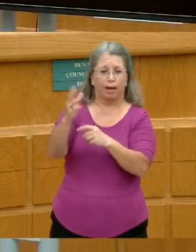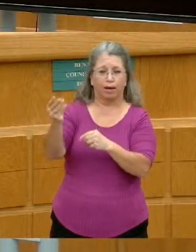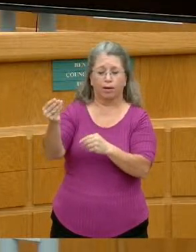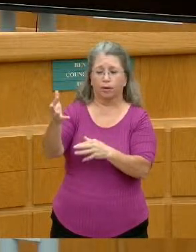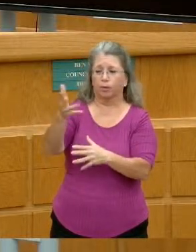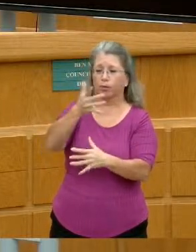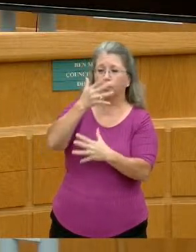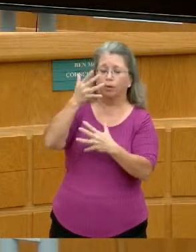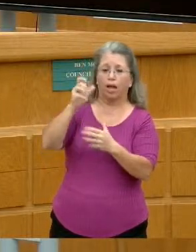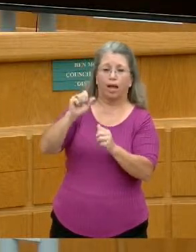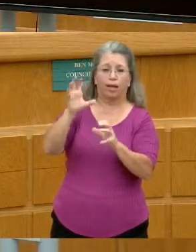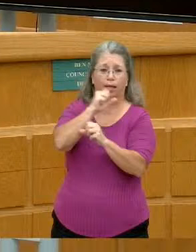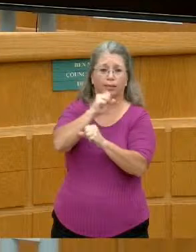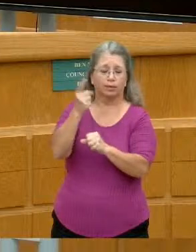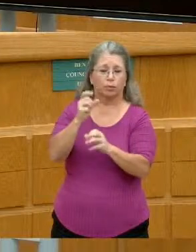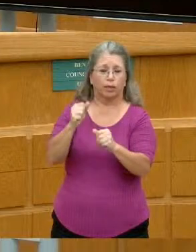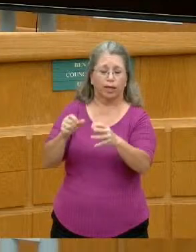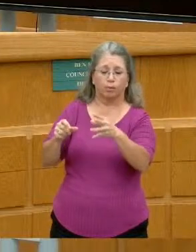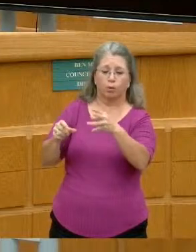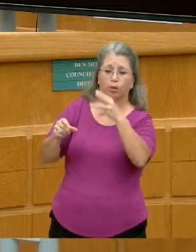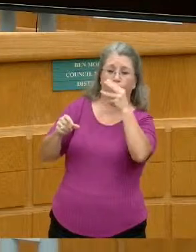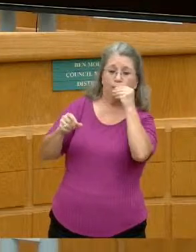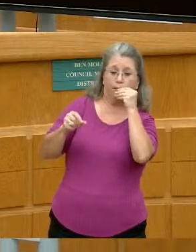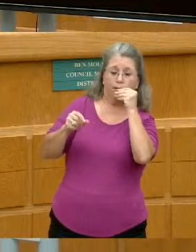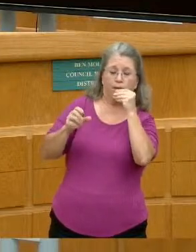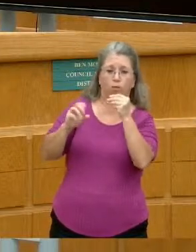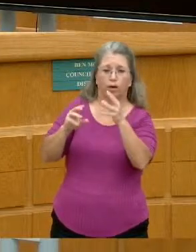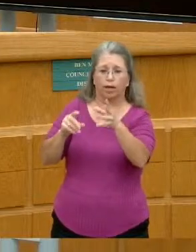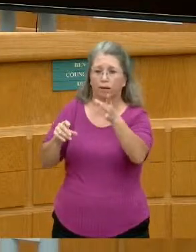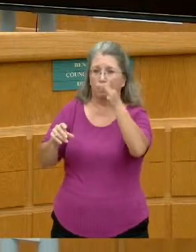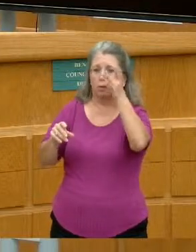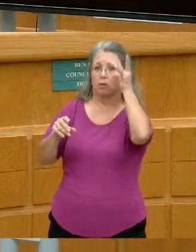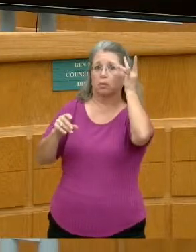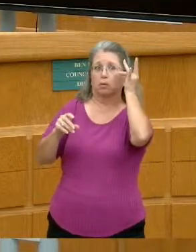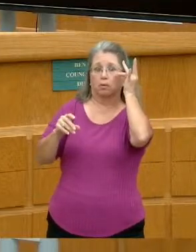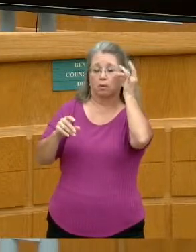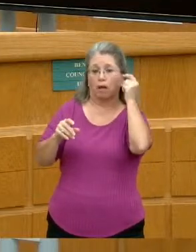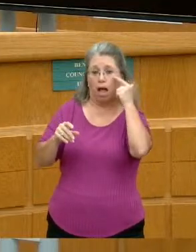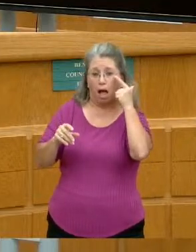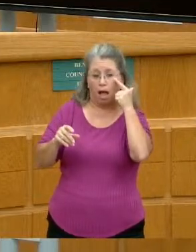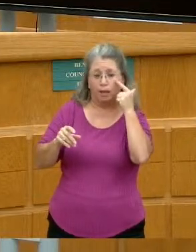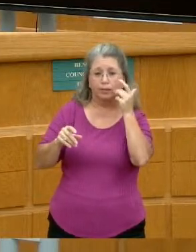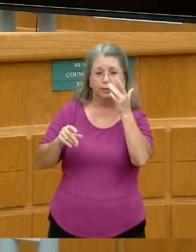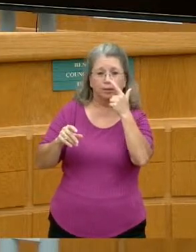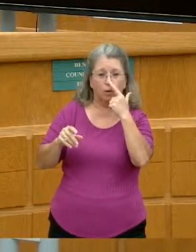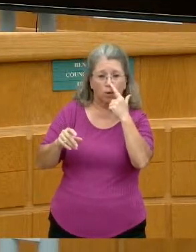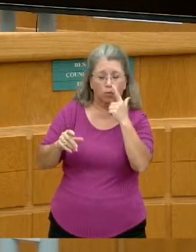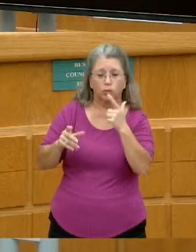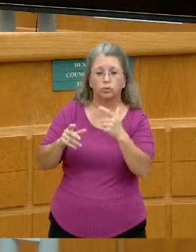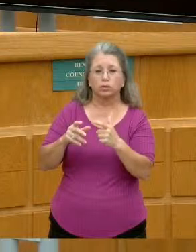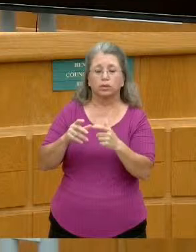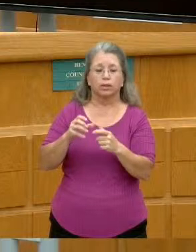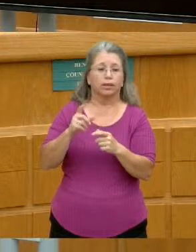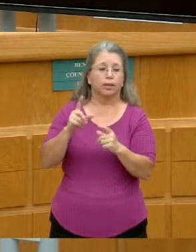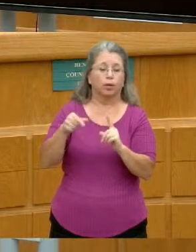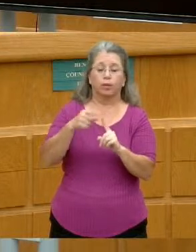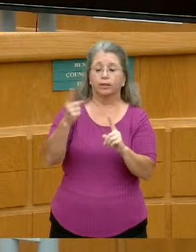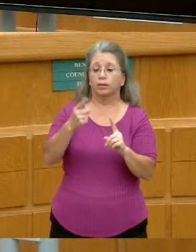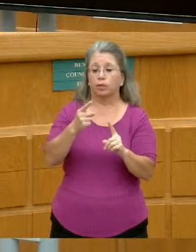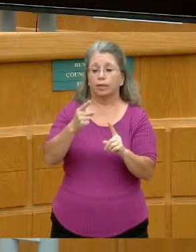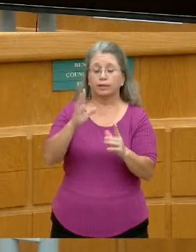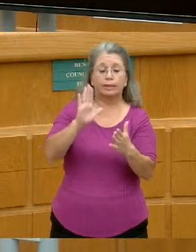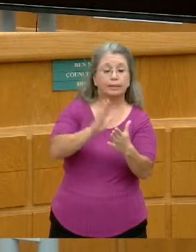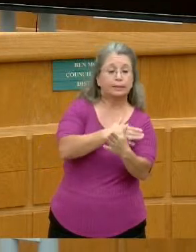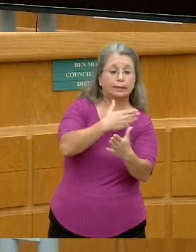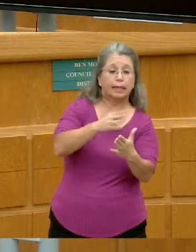breathe in COVID virus that exists in droplets that are expelled from your mouth when you're singing or speaking or